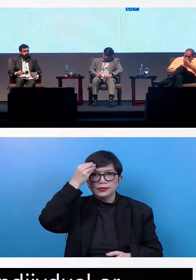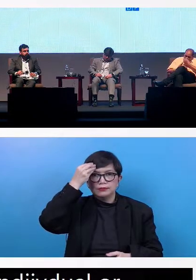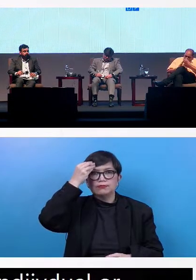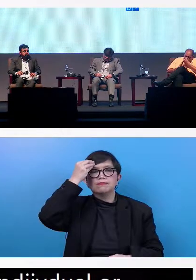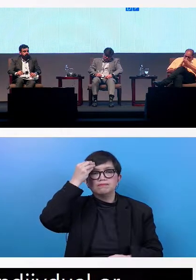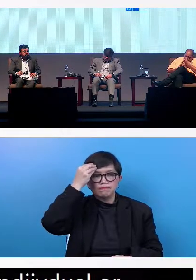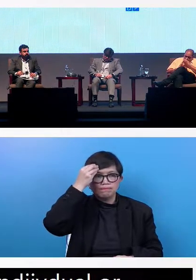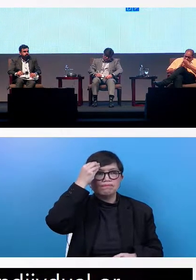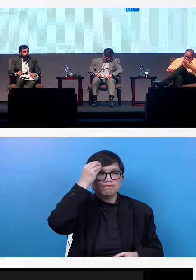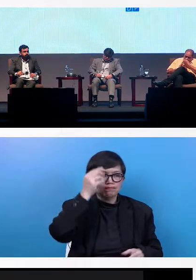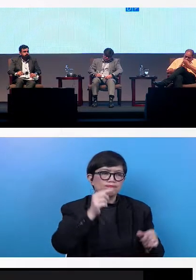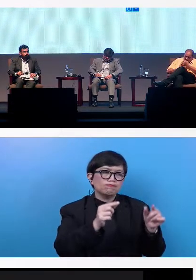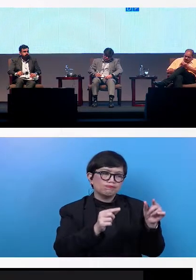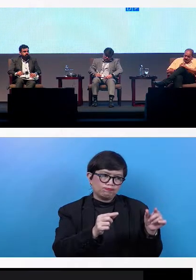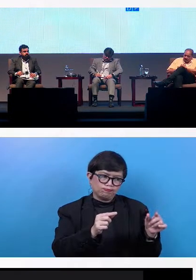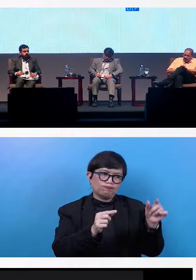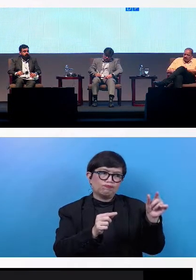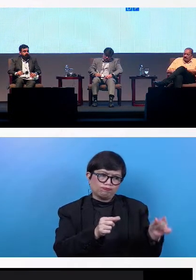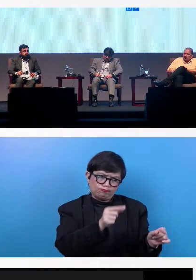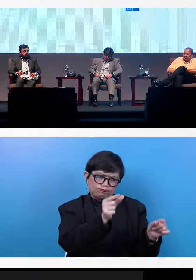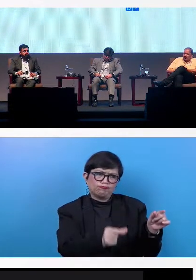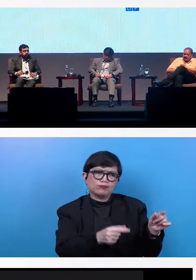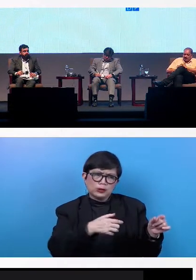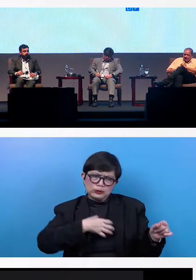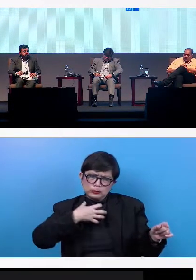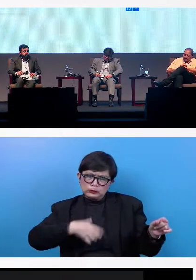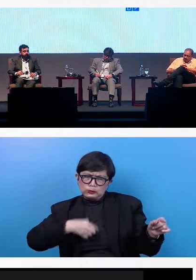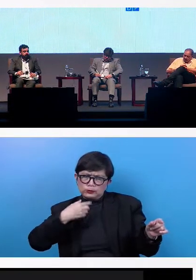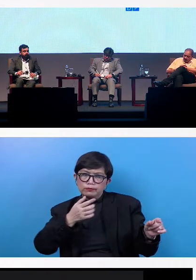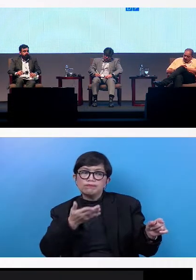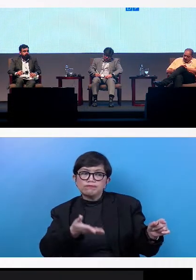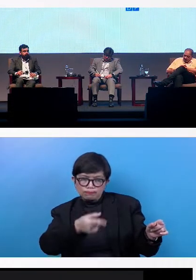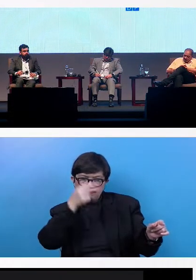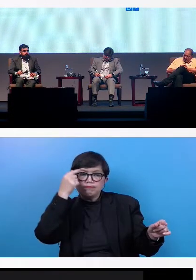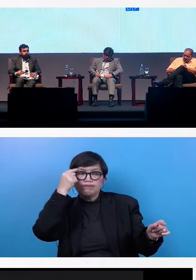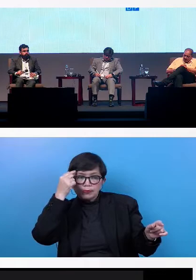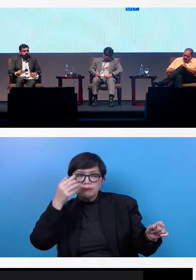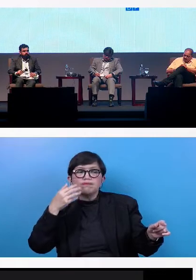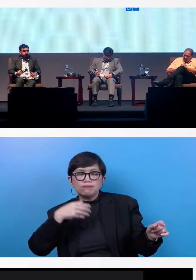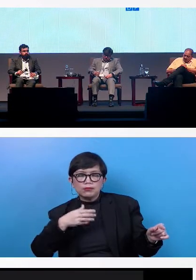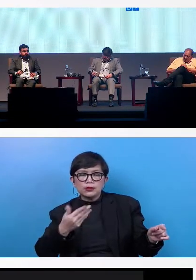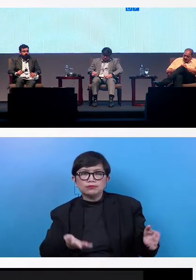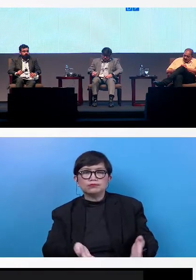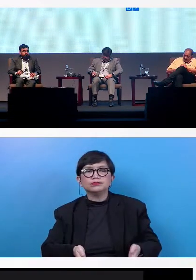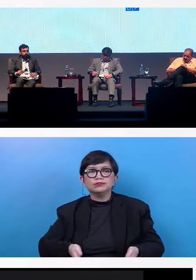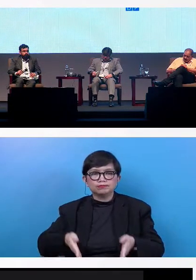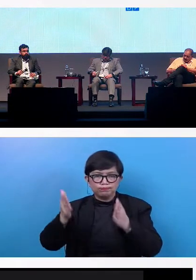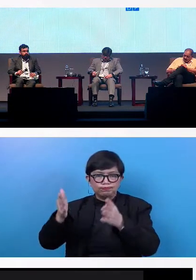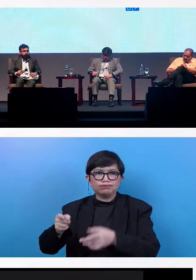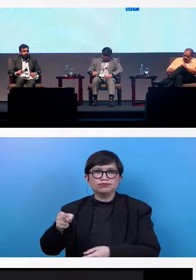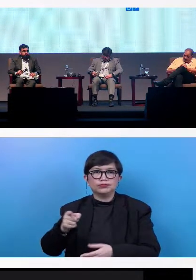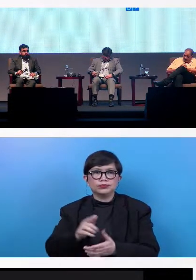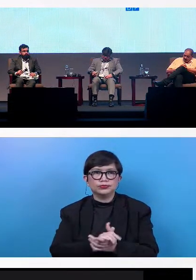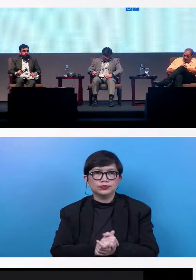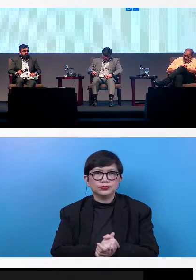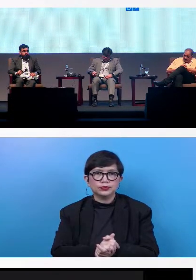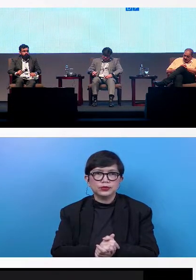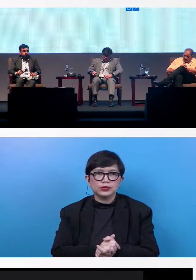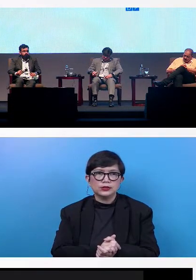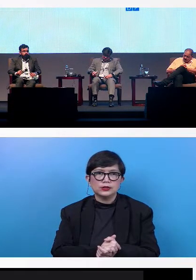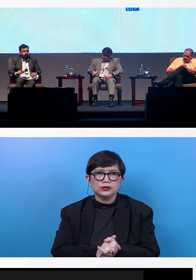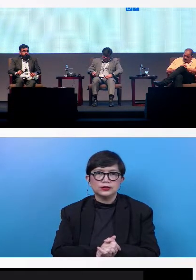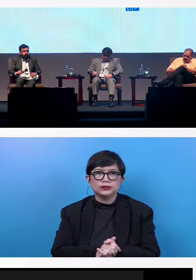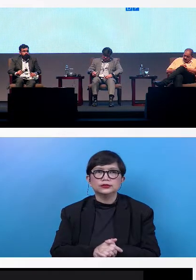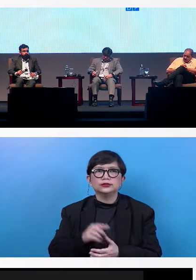behavior, and how that is likely to reinforce itself in a positive or negative feedback loop moving forward. So again, it's very